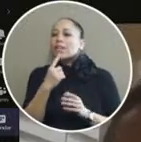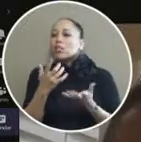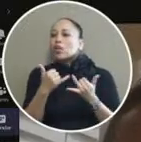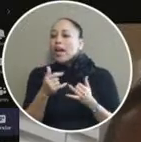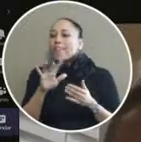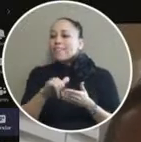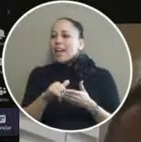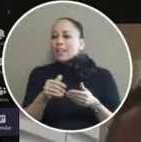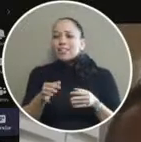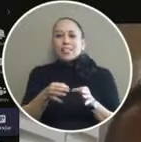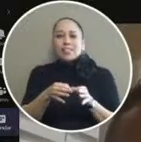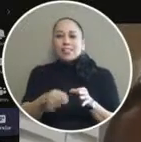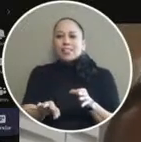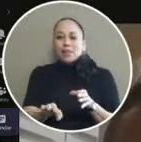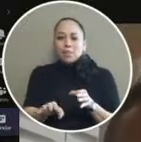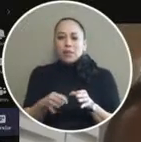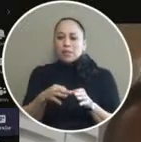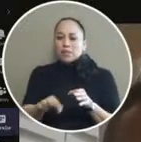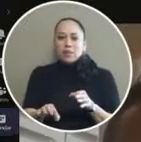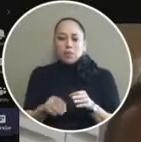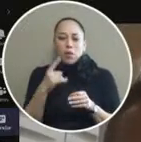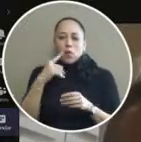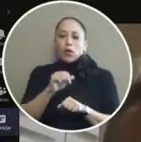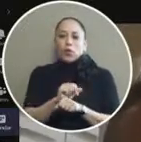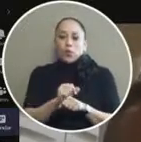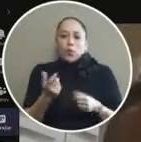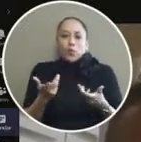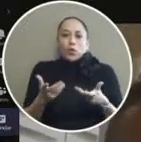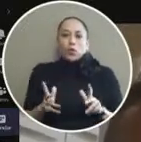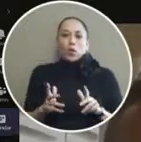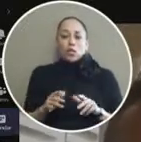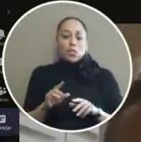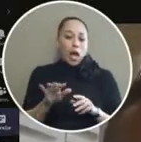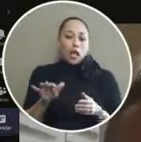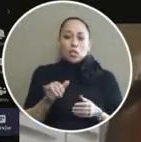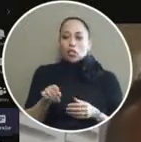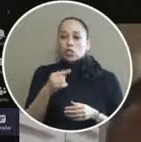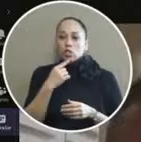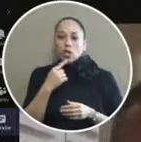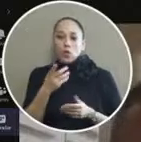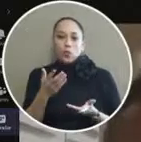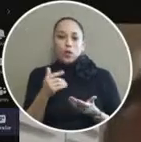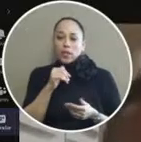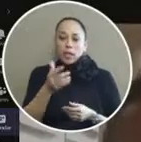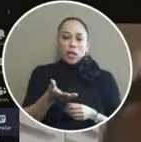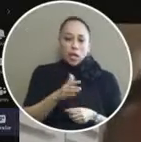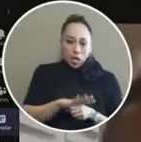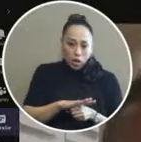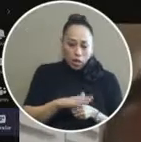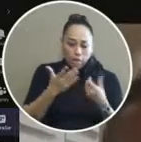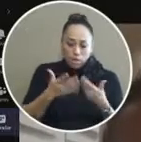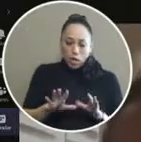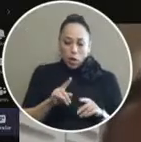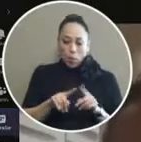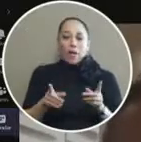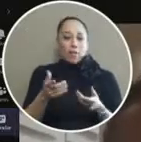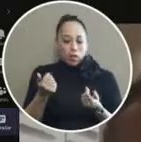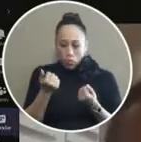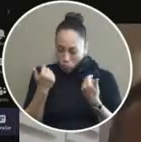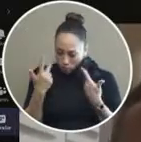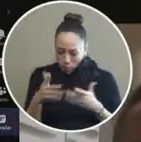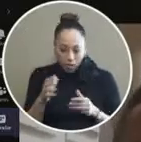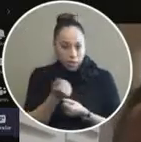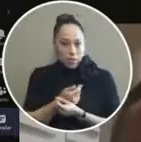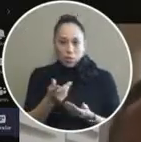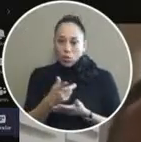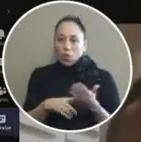a sampling, simply a sampling of the work that's been done. And you said that we hadn't covered it, but we had covered the parts that you asked about. You